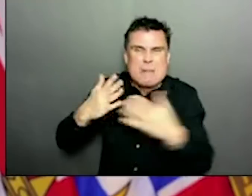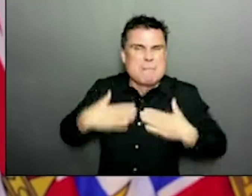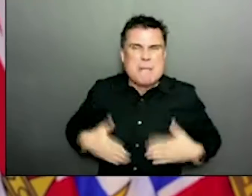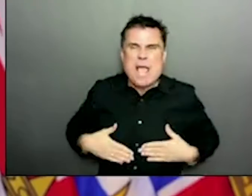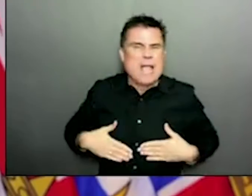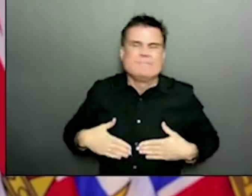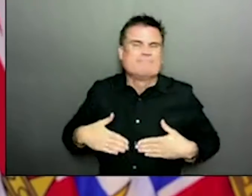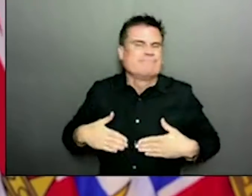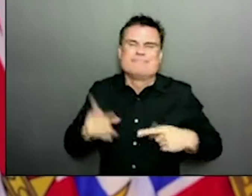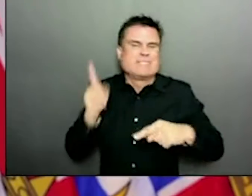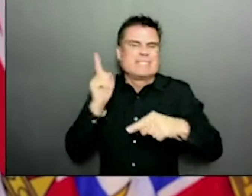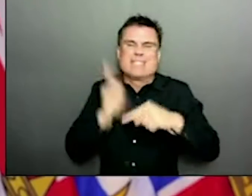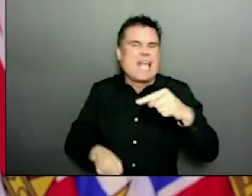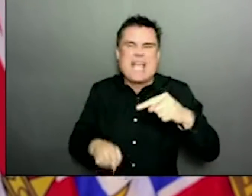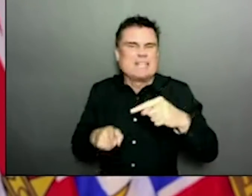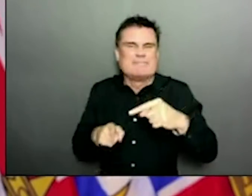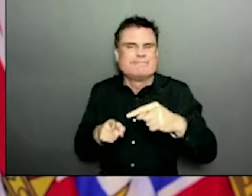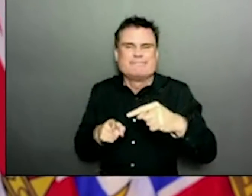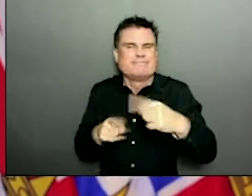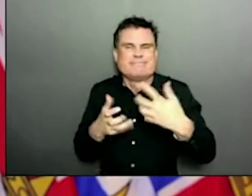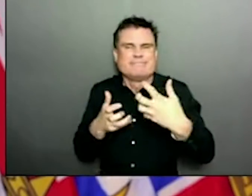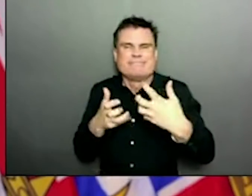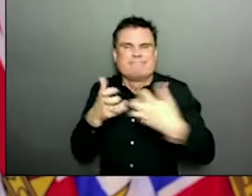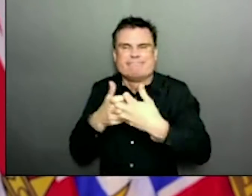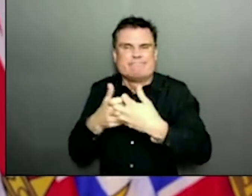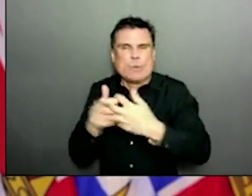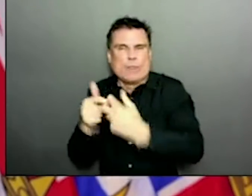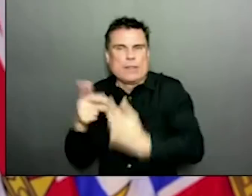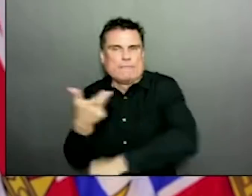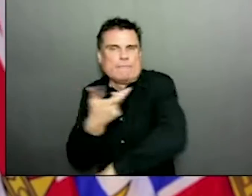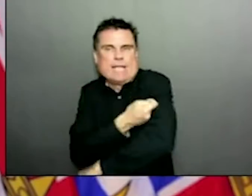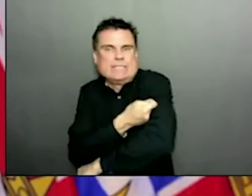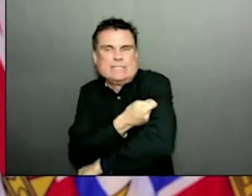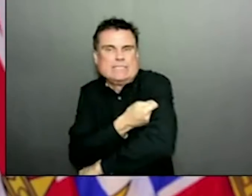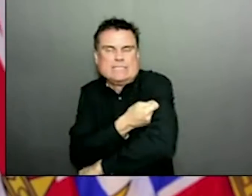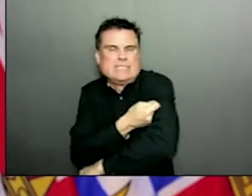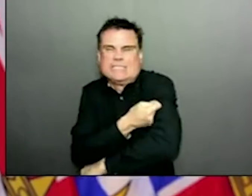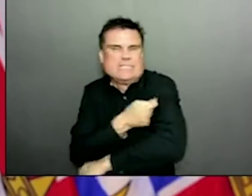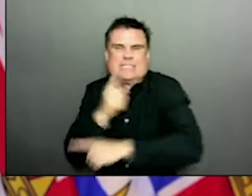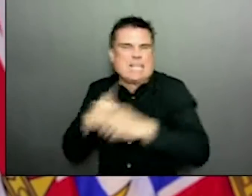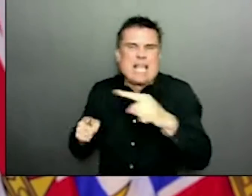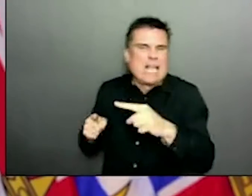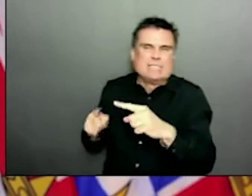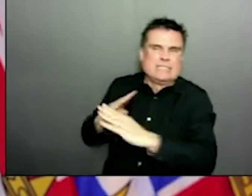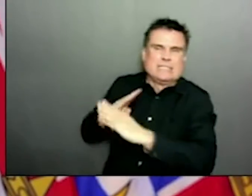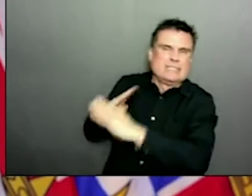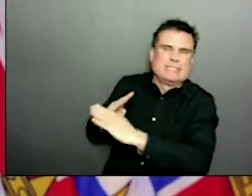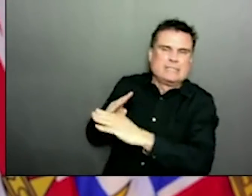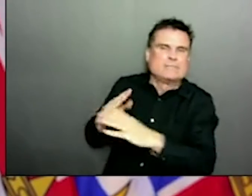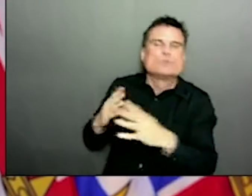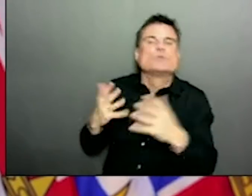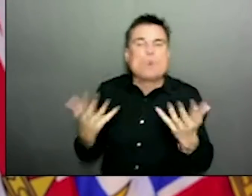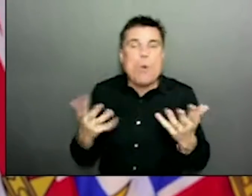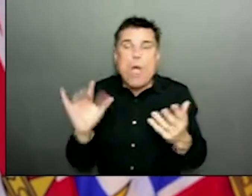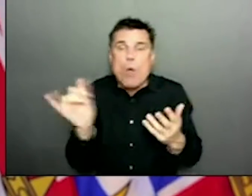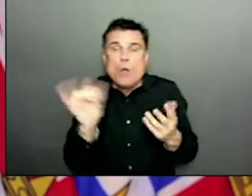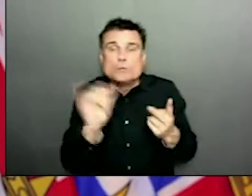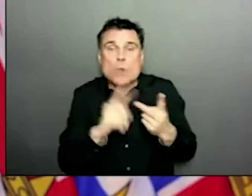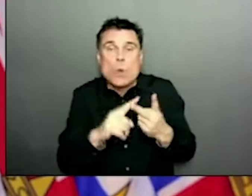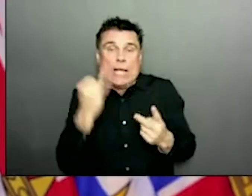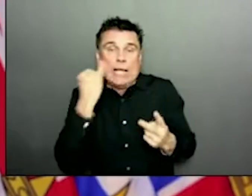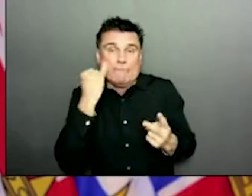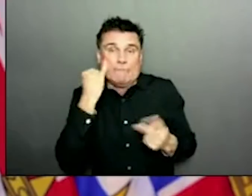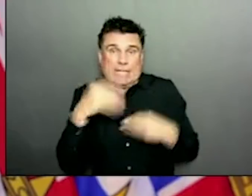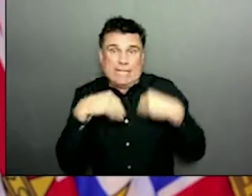people more at risk of having severe illness with COVID. But it also means that they may not respond as well to certain vaccines as